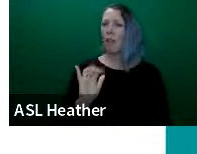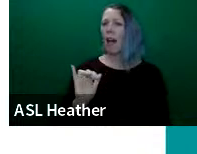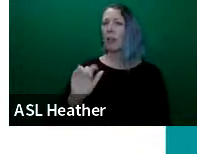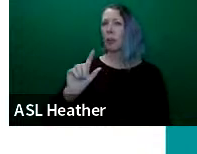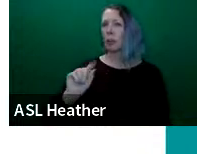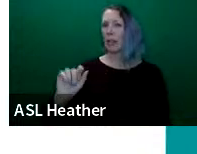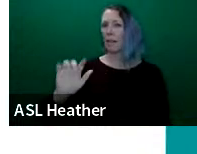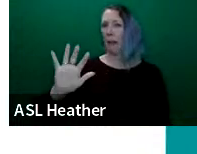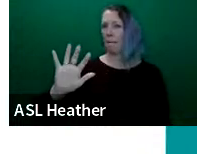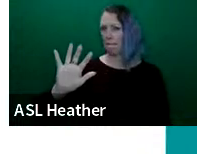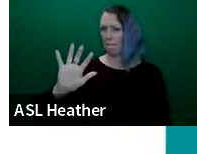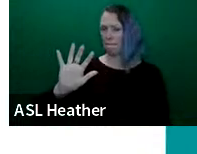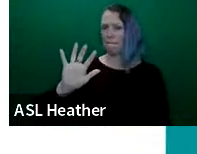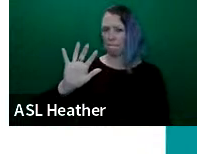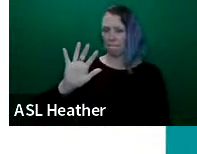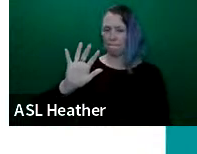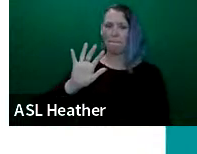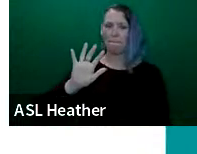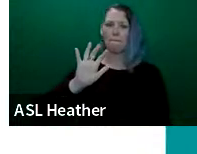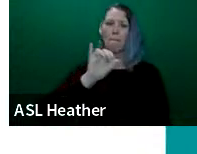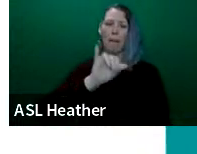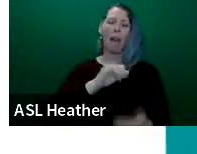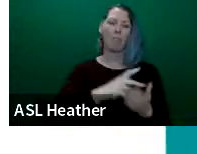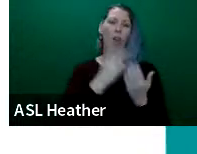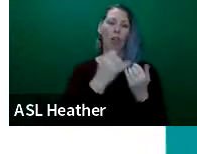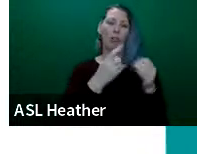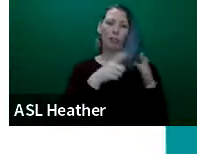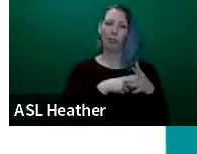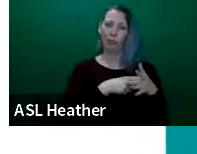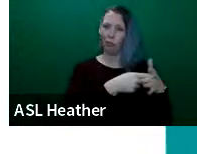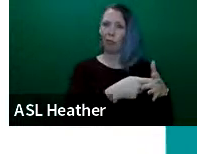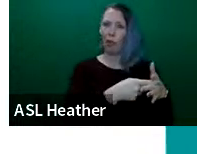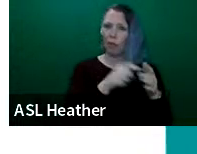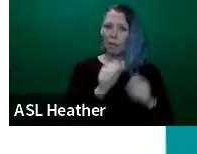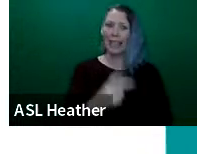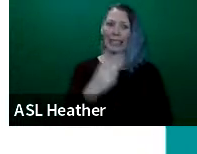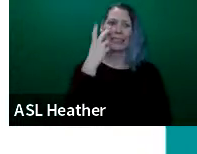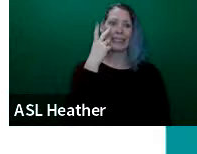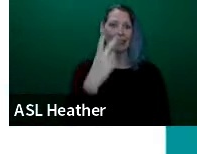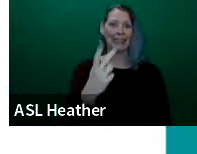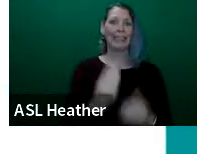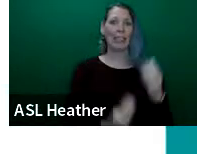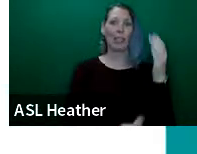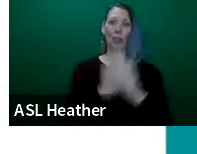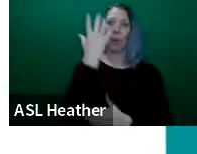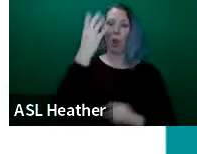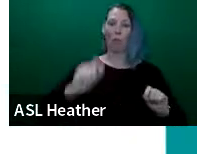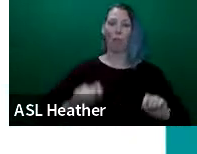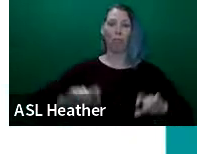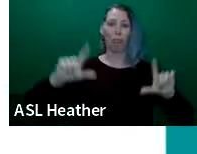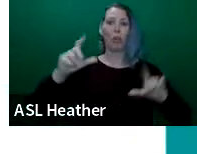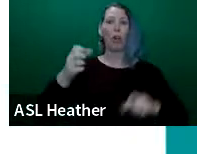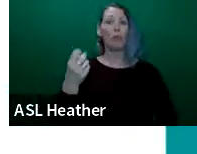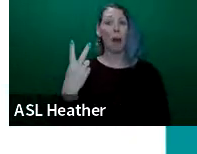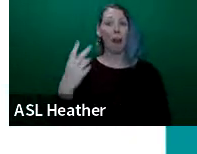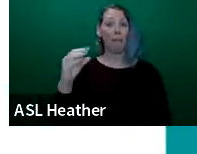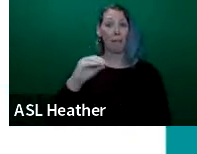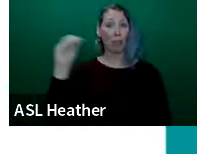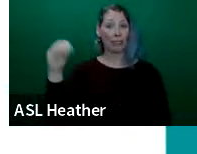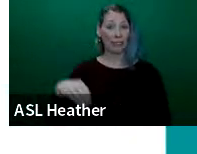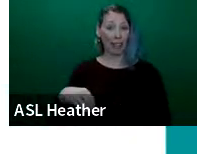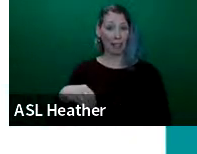2005 timeframe when that project was started, and you can kind of see the growth. There's been about 12% growth